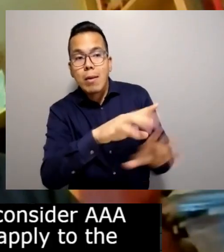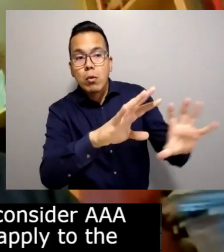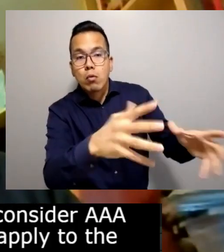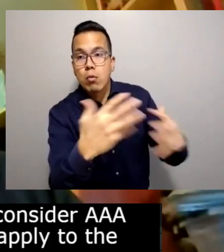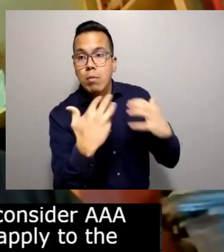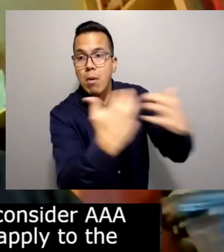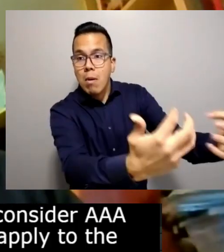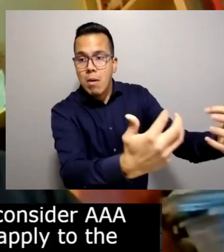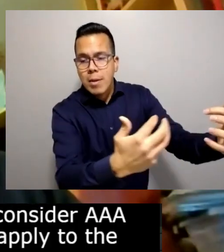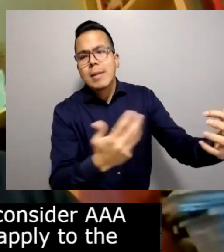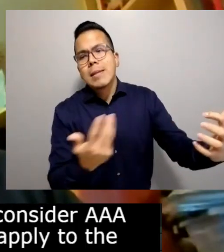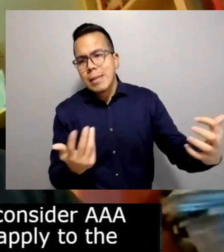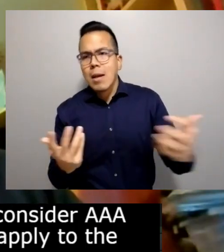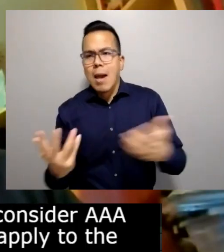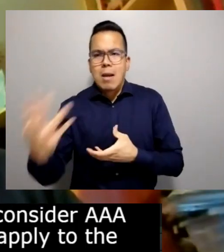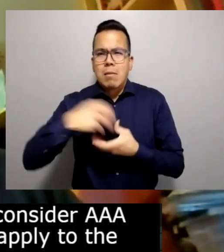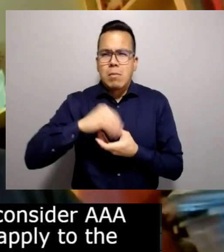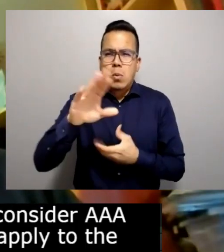with.